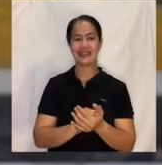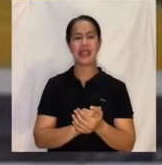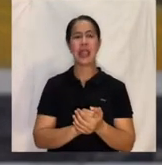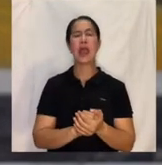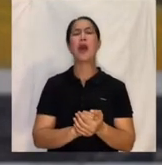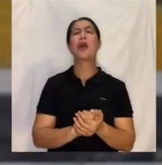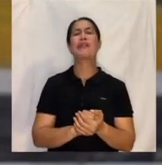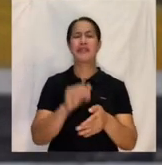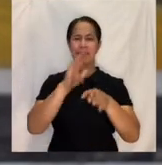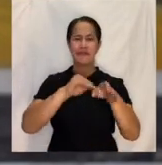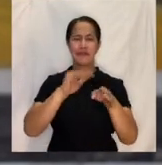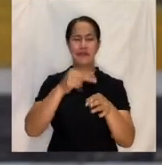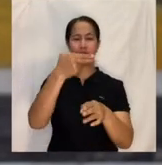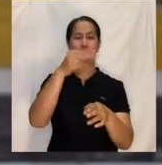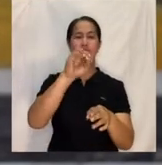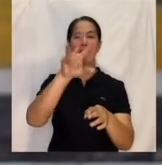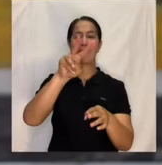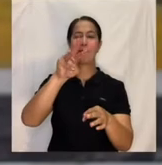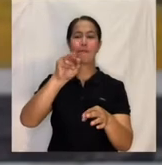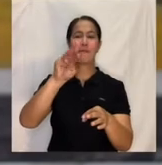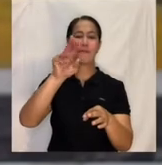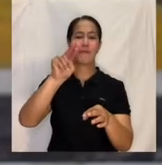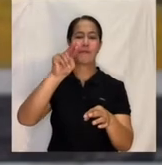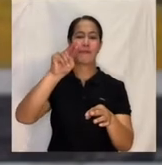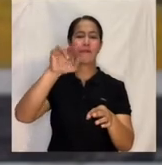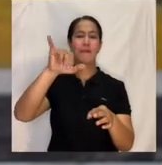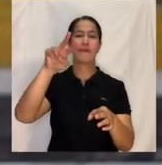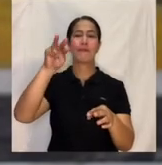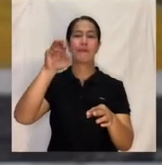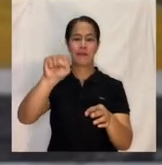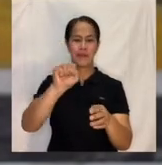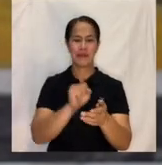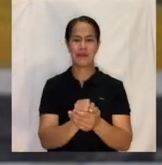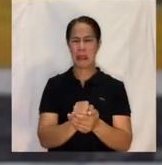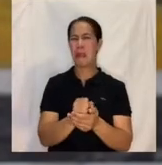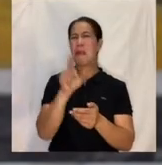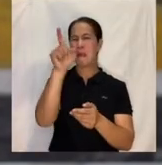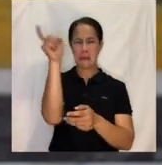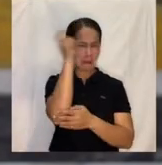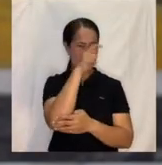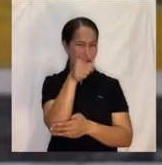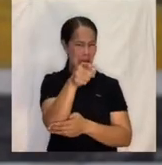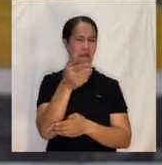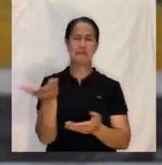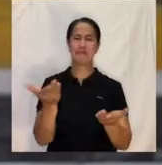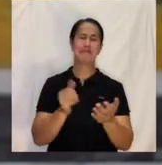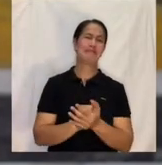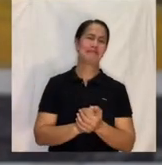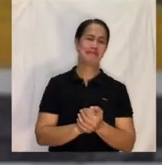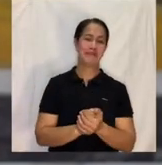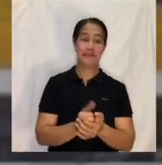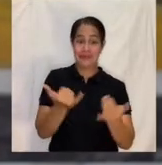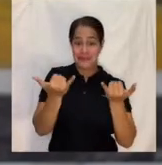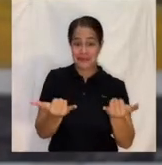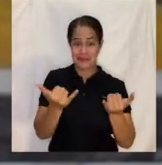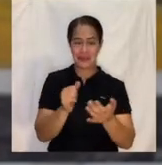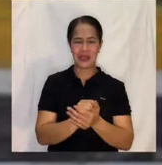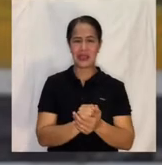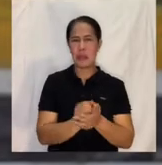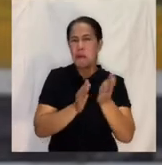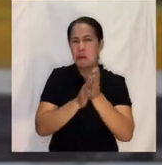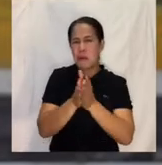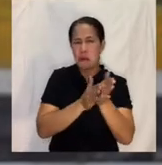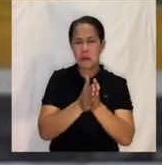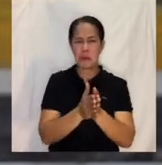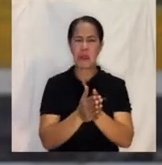Yes, they are called homonyms. That's correct. What brilliant kids you are. Now,